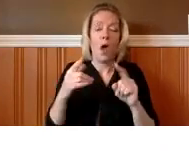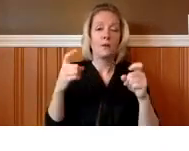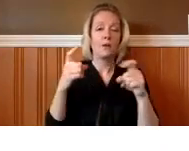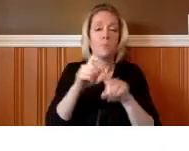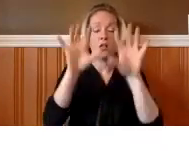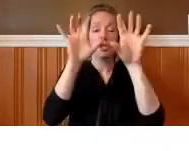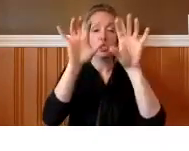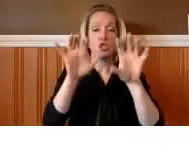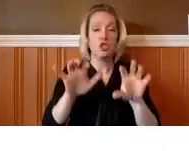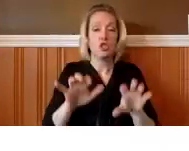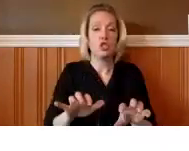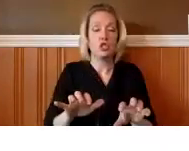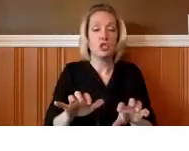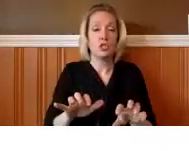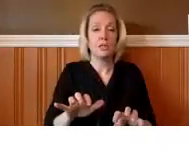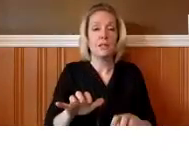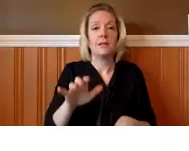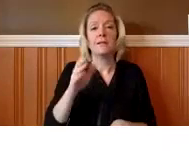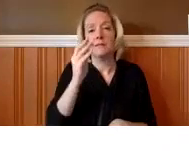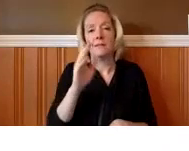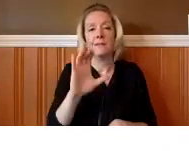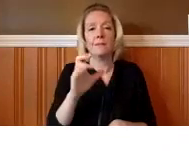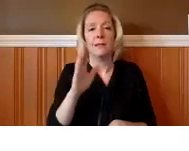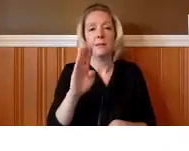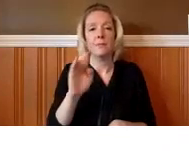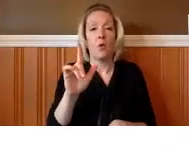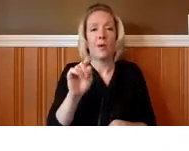all of y'all can find that beach ball, but it's over here in the corner.